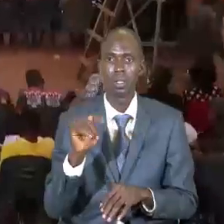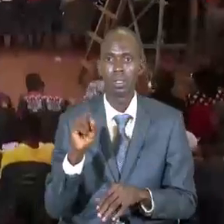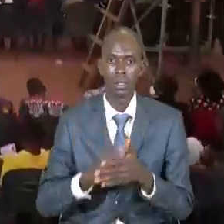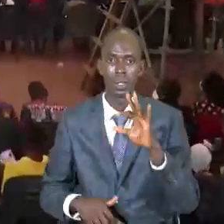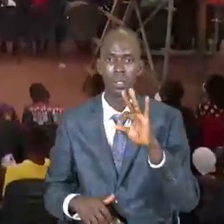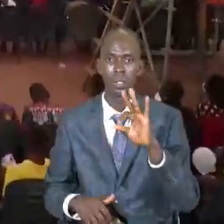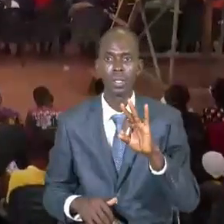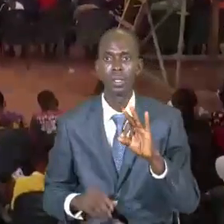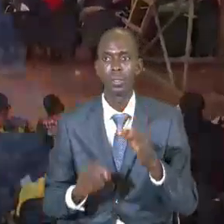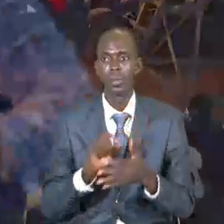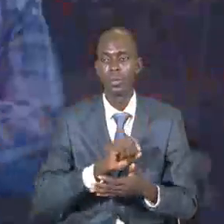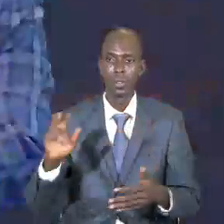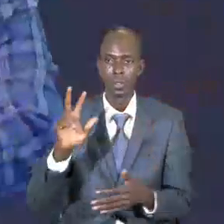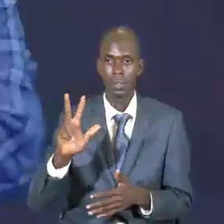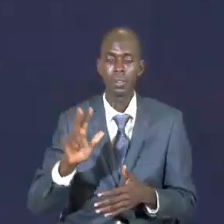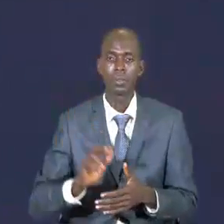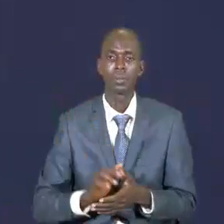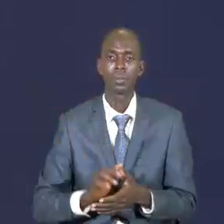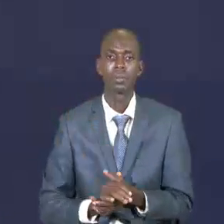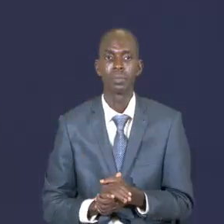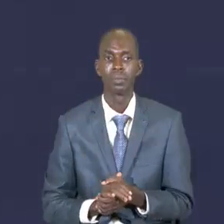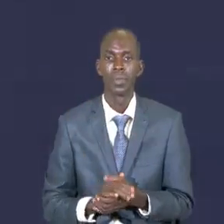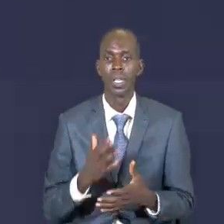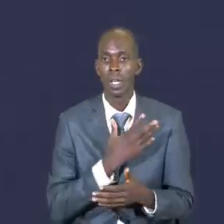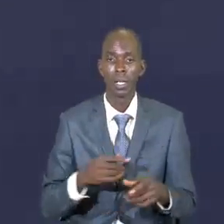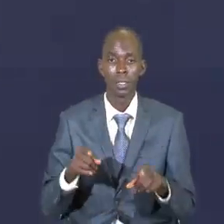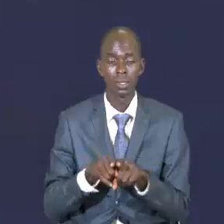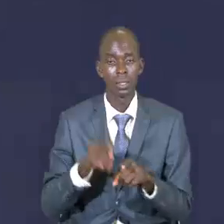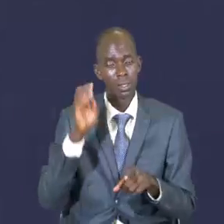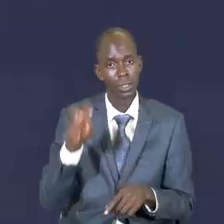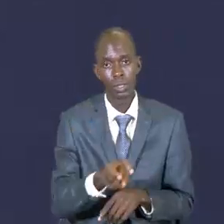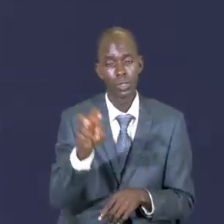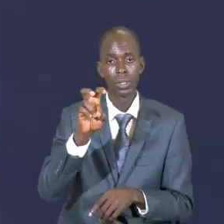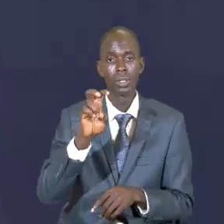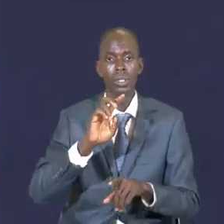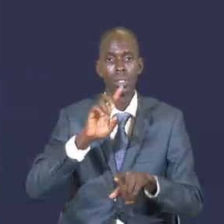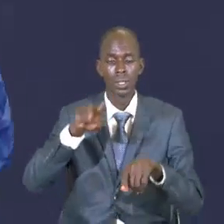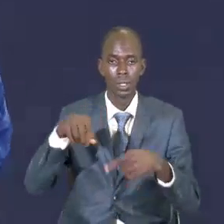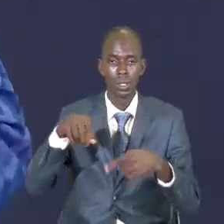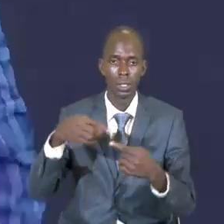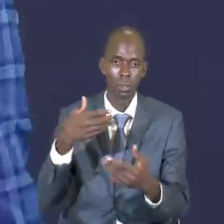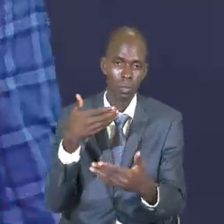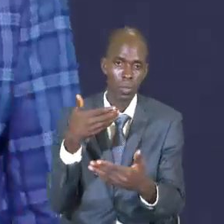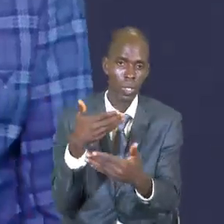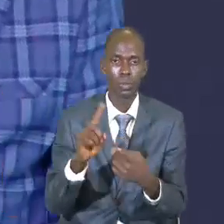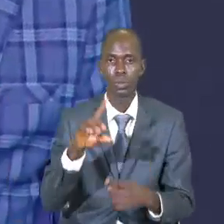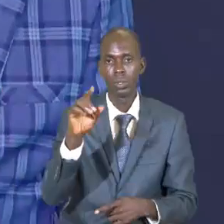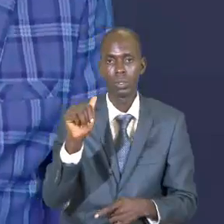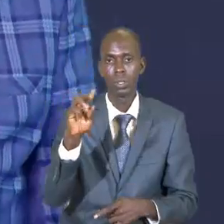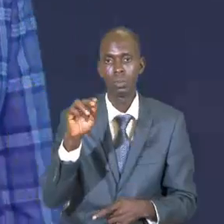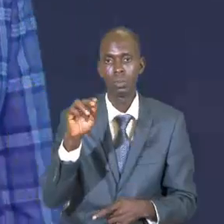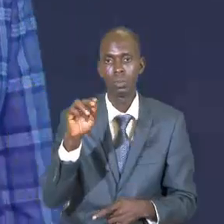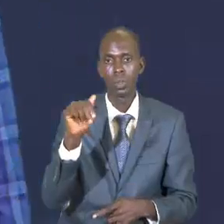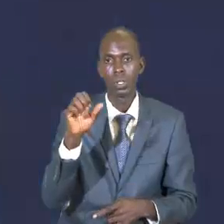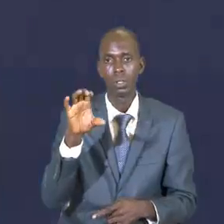from verse 3. And as he journeyed, he came near Damascus. And suddenly,